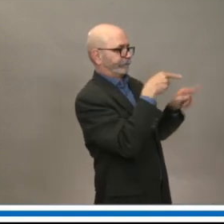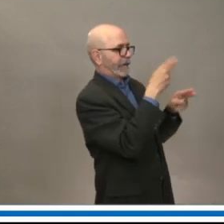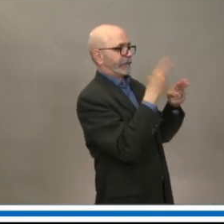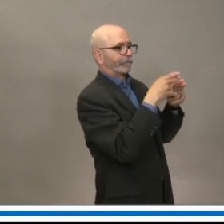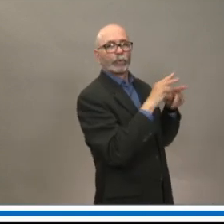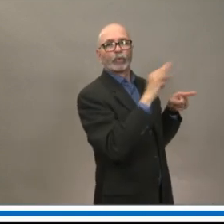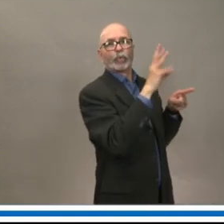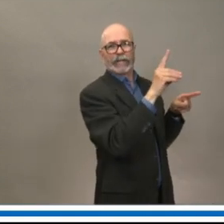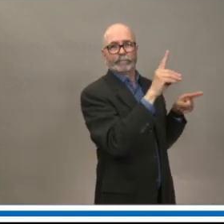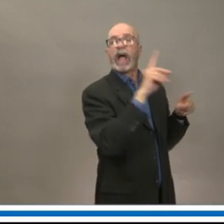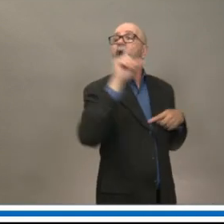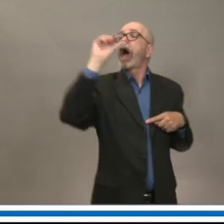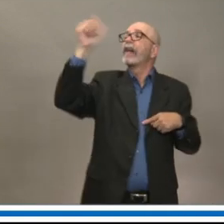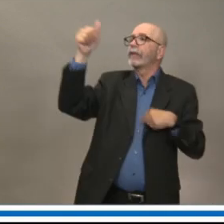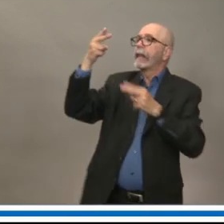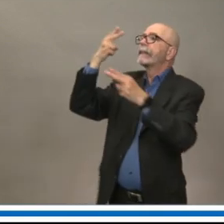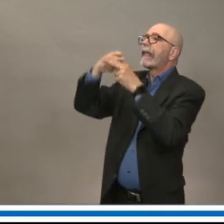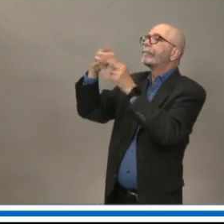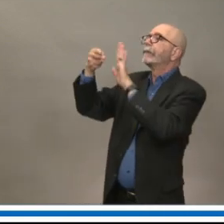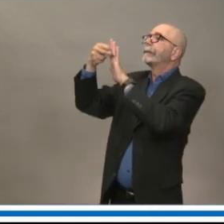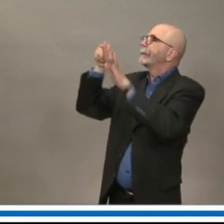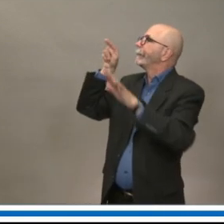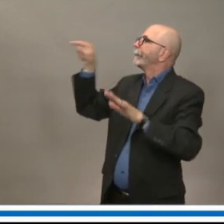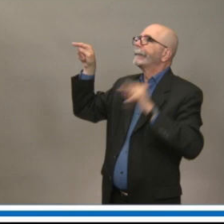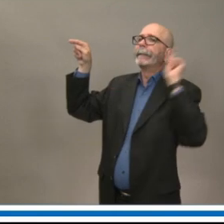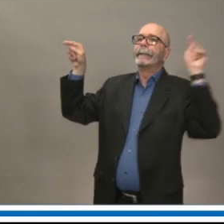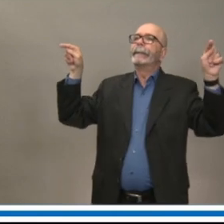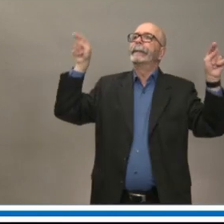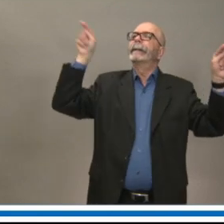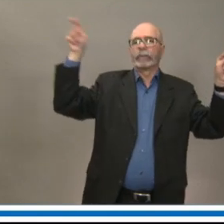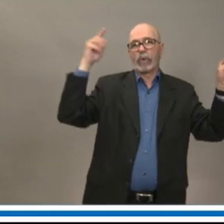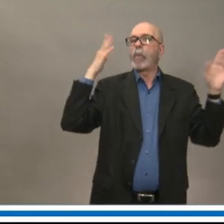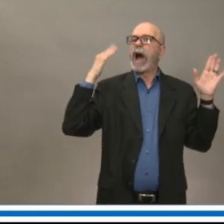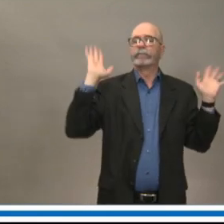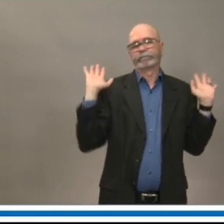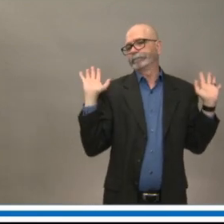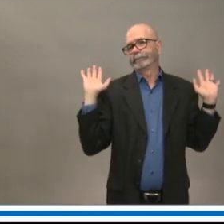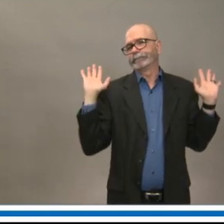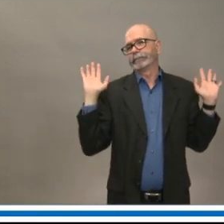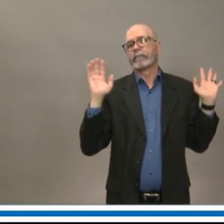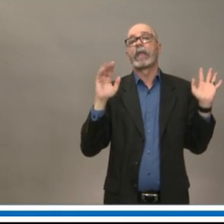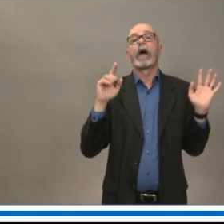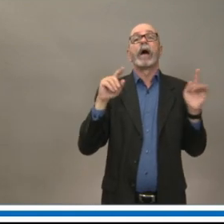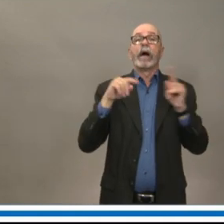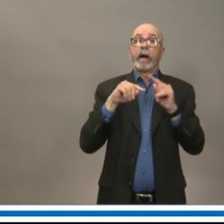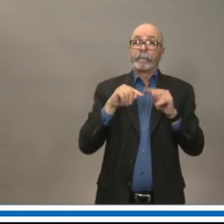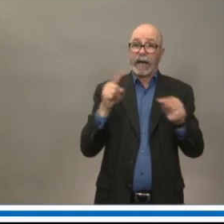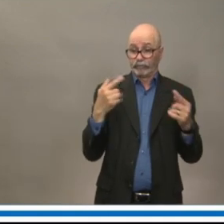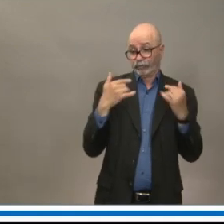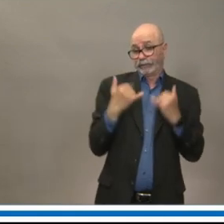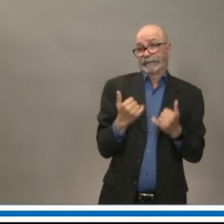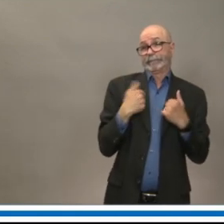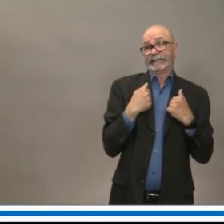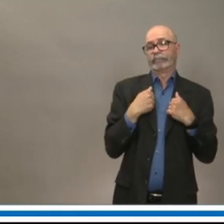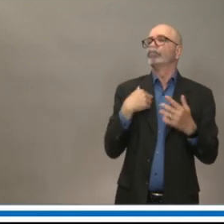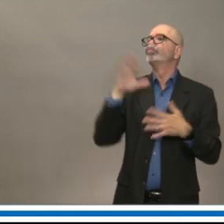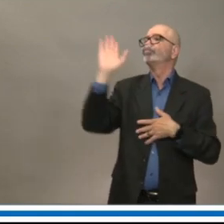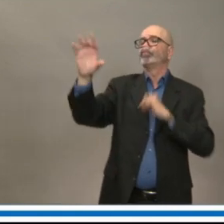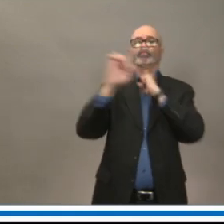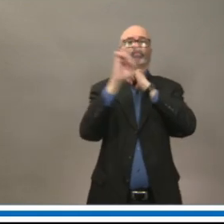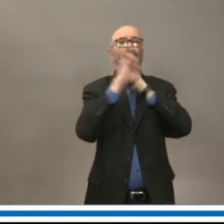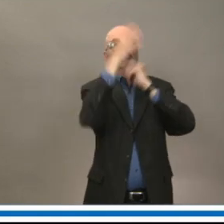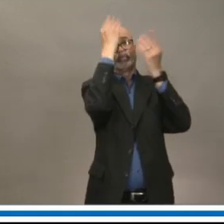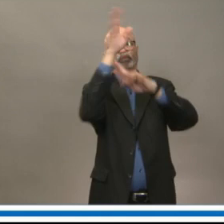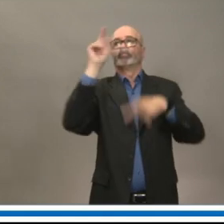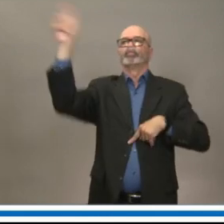And it's the same of why we are limited in the amount of information we give around an individual case. There's always a need